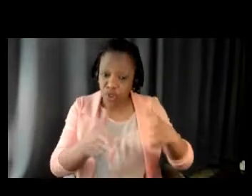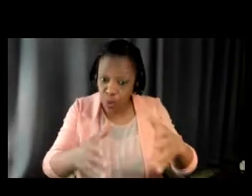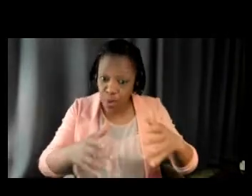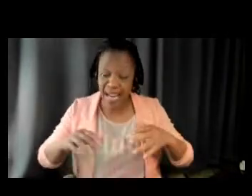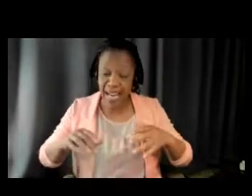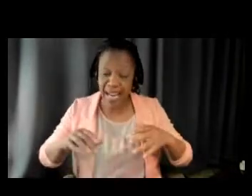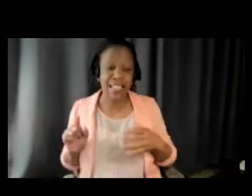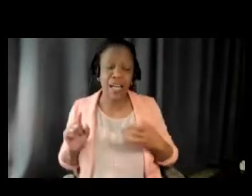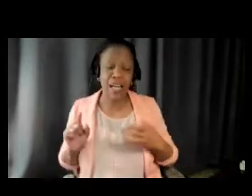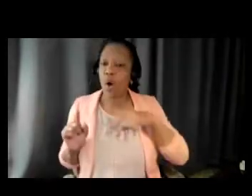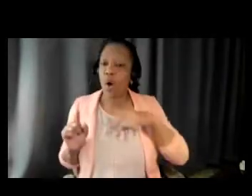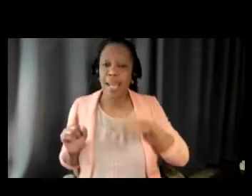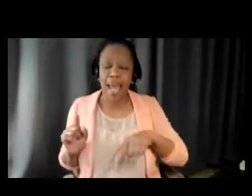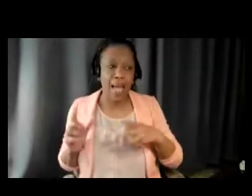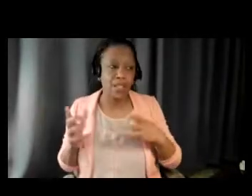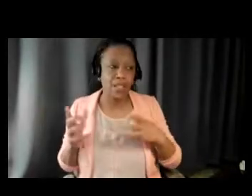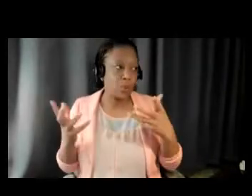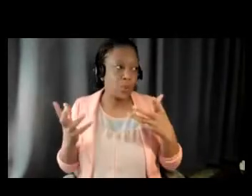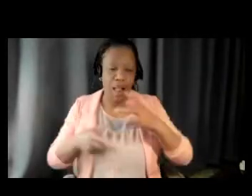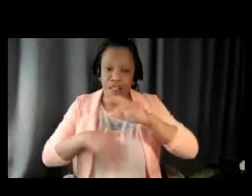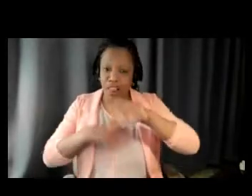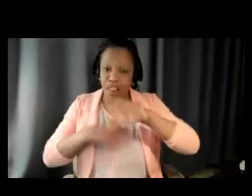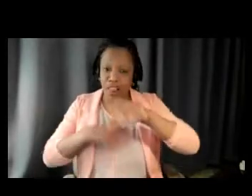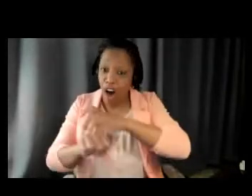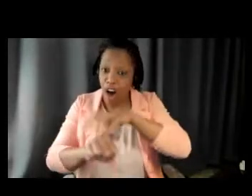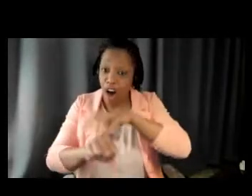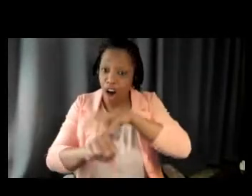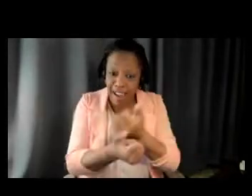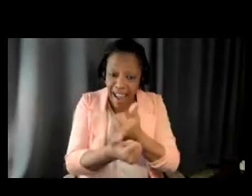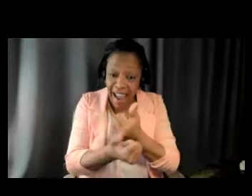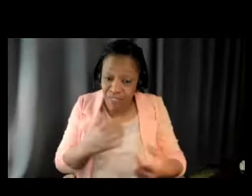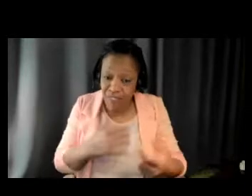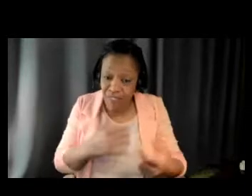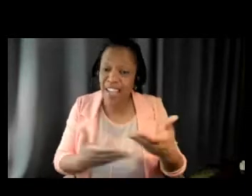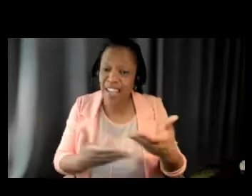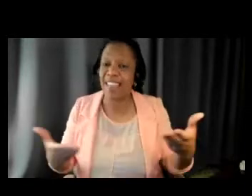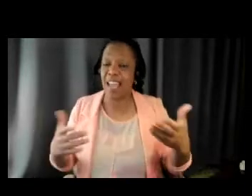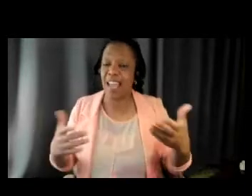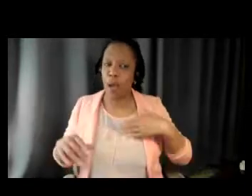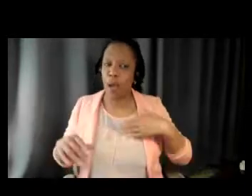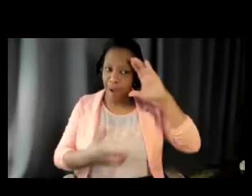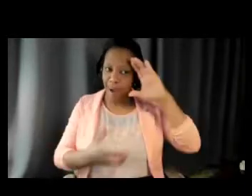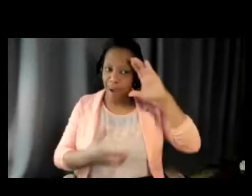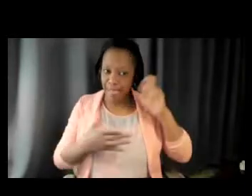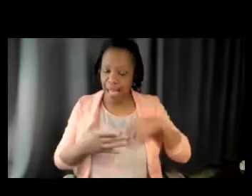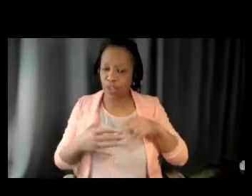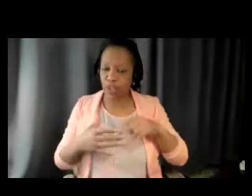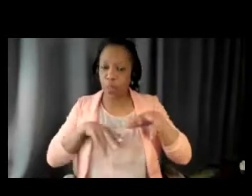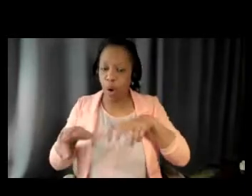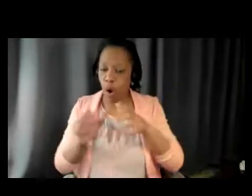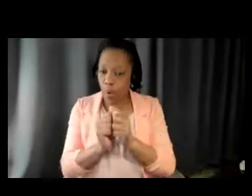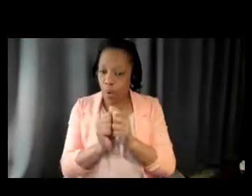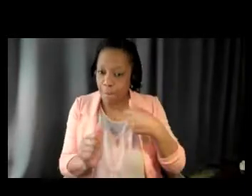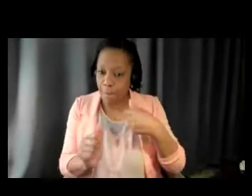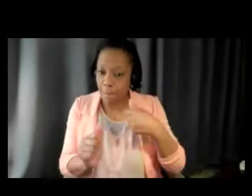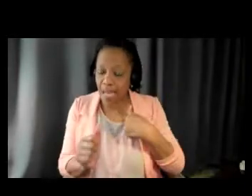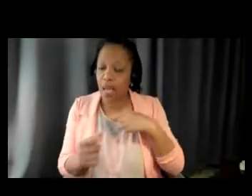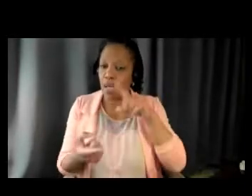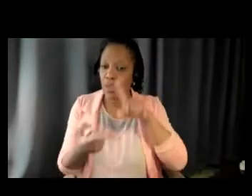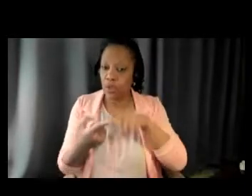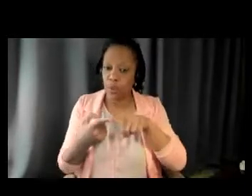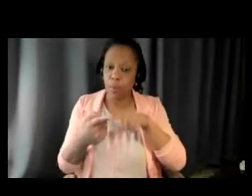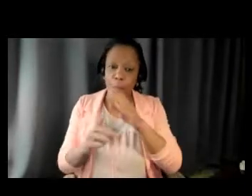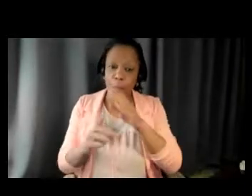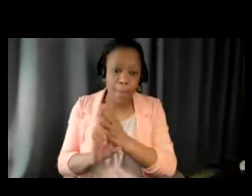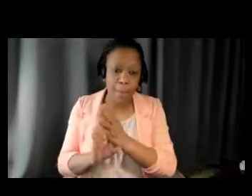locks on everything. And my husband was walking me to the bus stop to get to work. I met a sister,